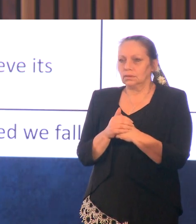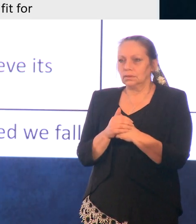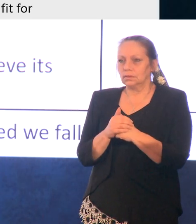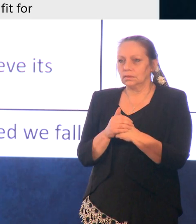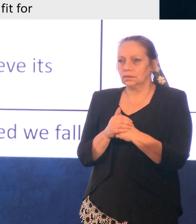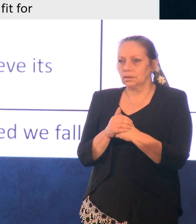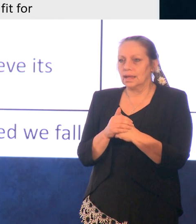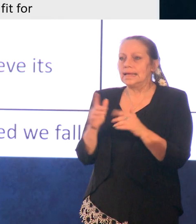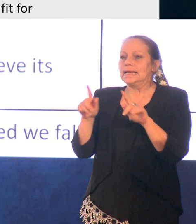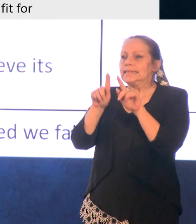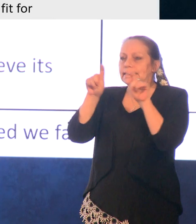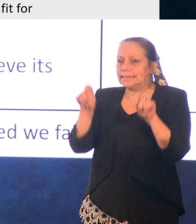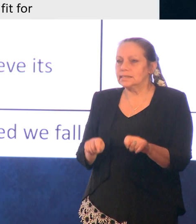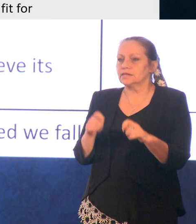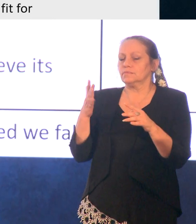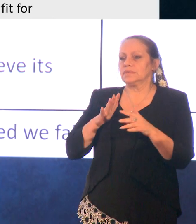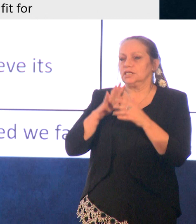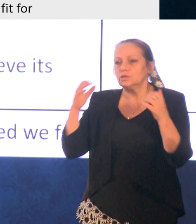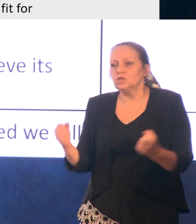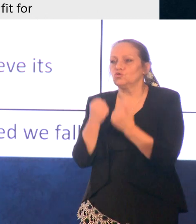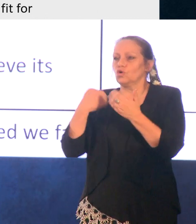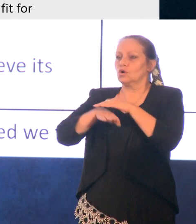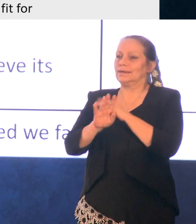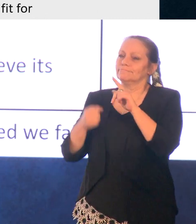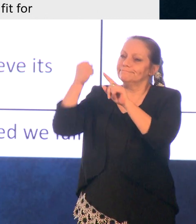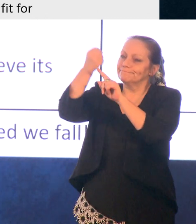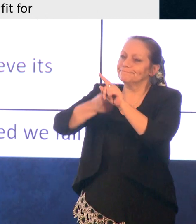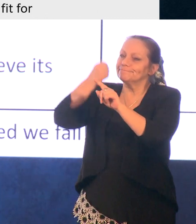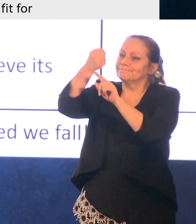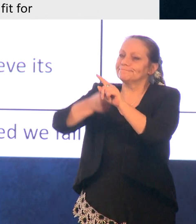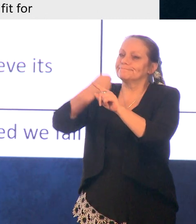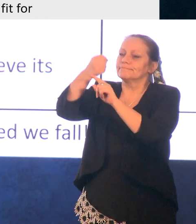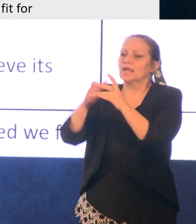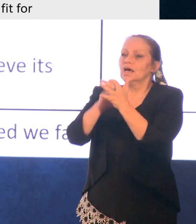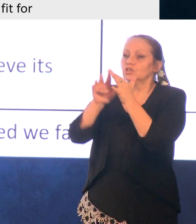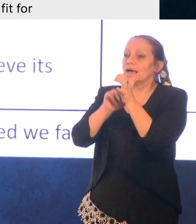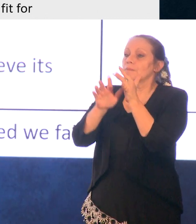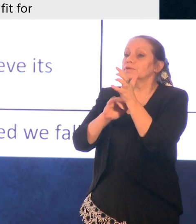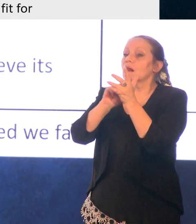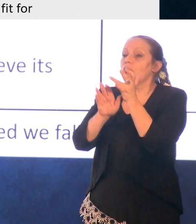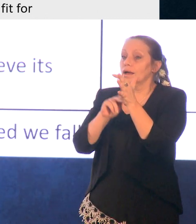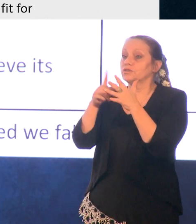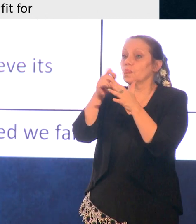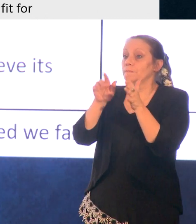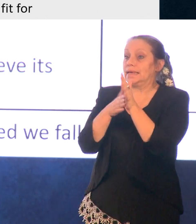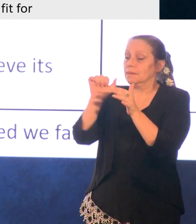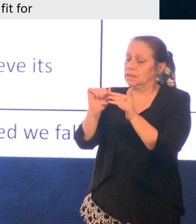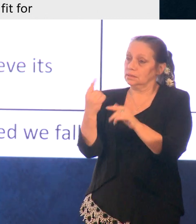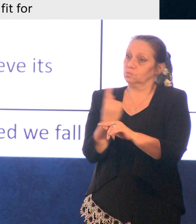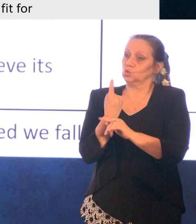strong, systemic and united advocacy to capitalise on the Prime Minister's personal commitment to